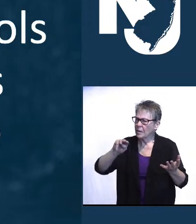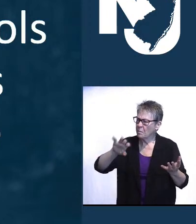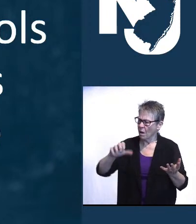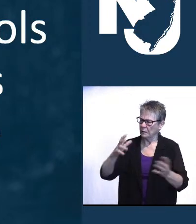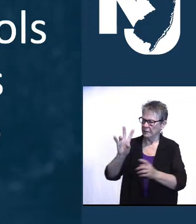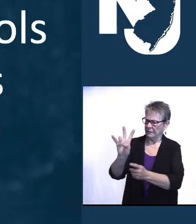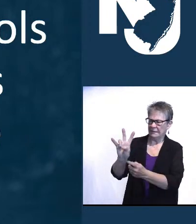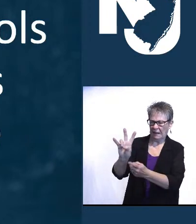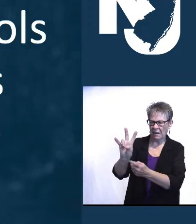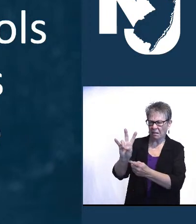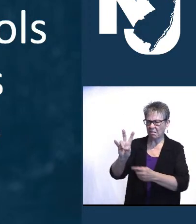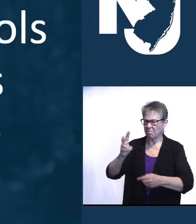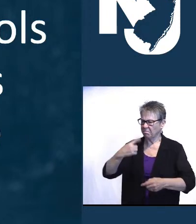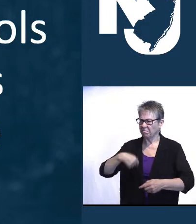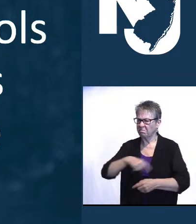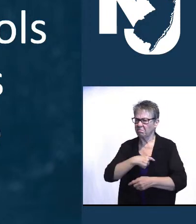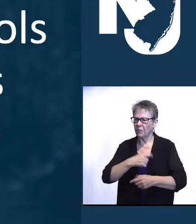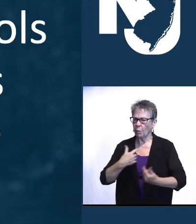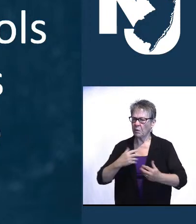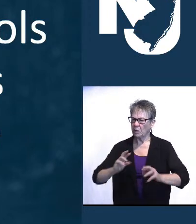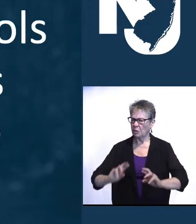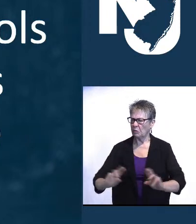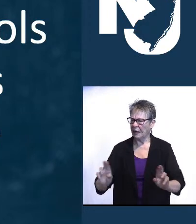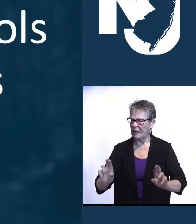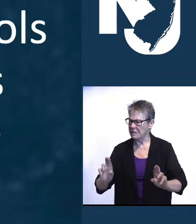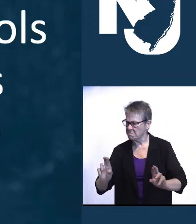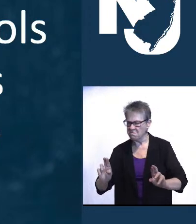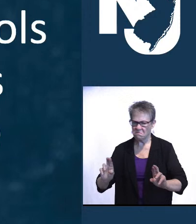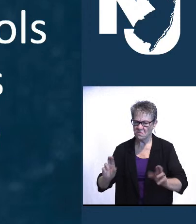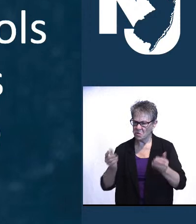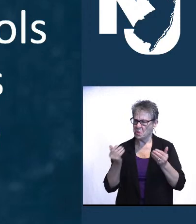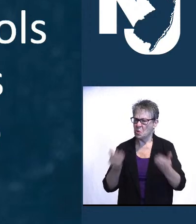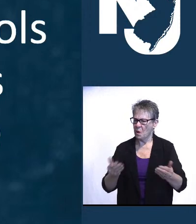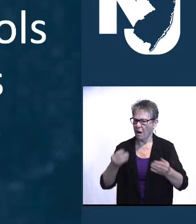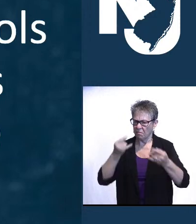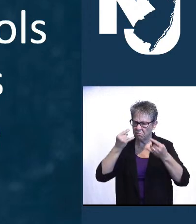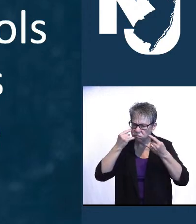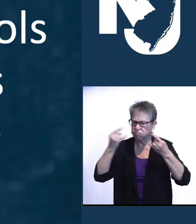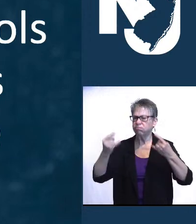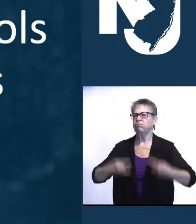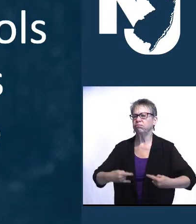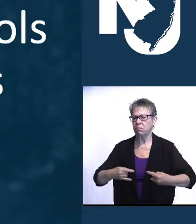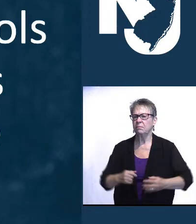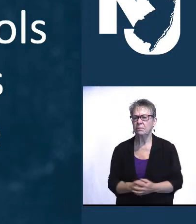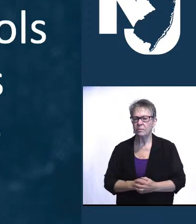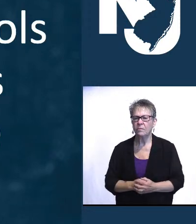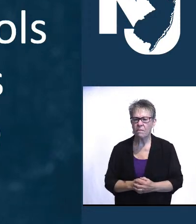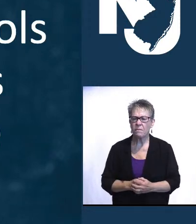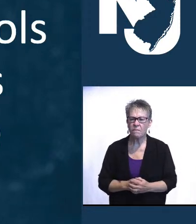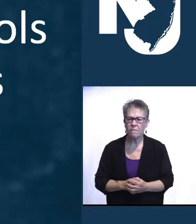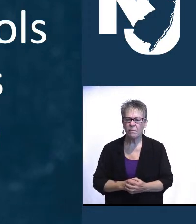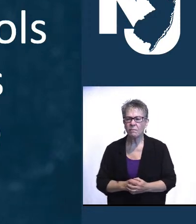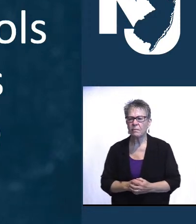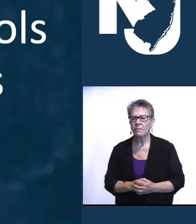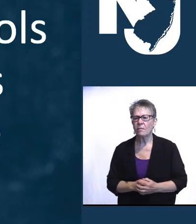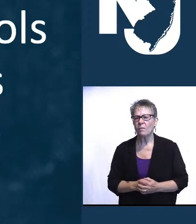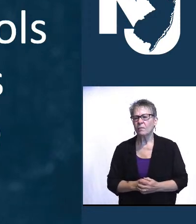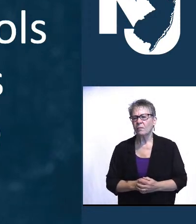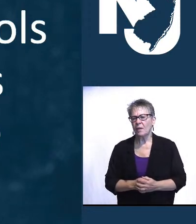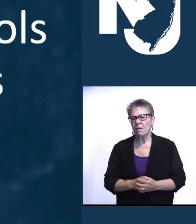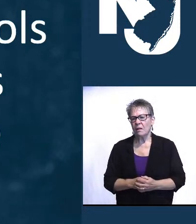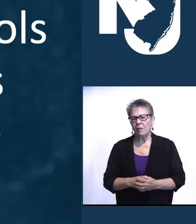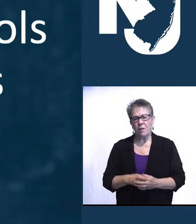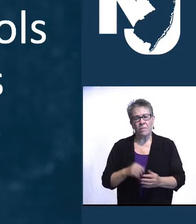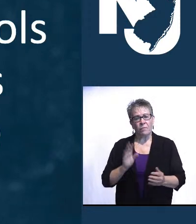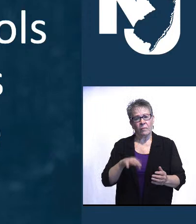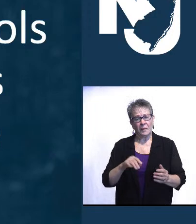proud of, and Judy and her team, including Ed, deserve a lot of credit here, a lot of the credit. One of the things I'm most proud of